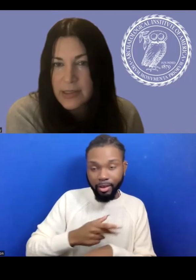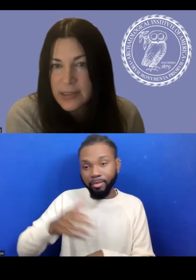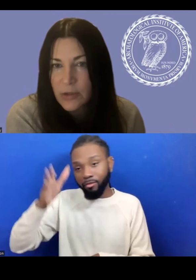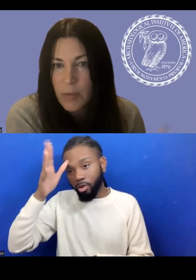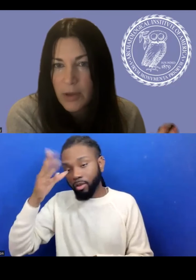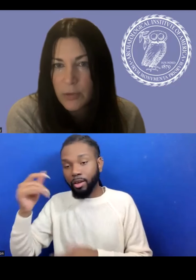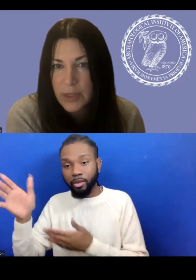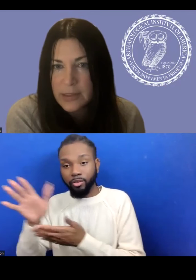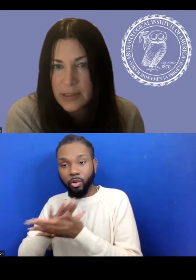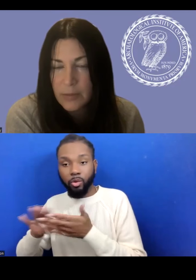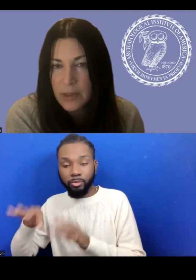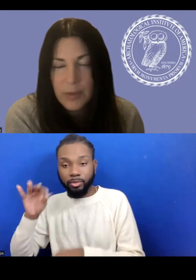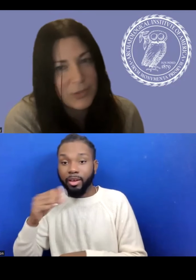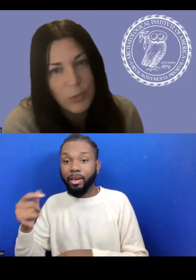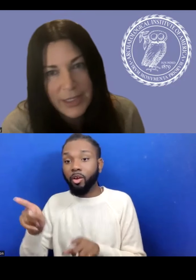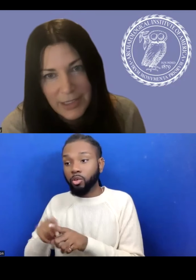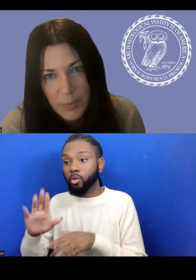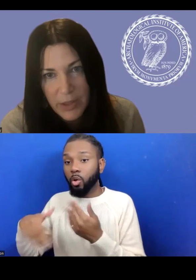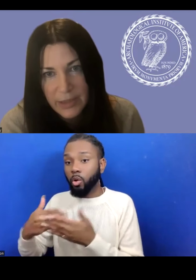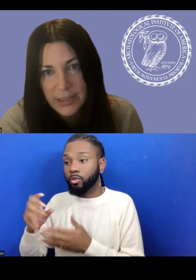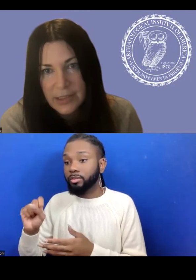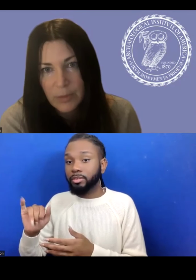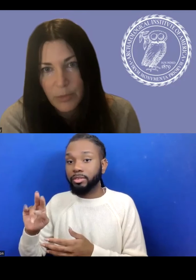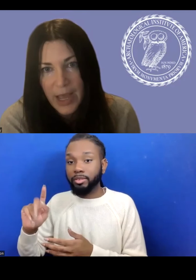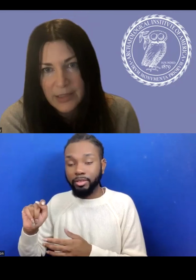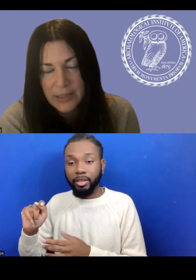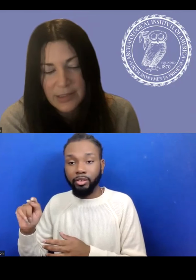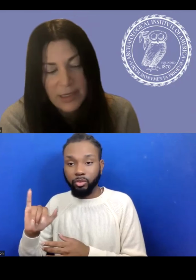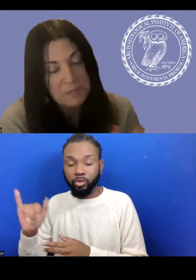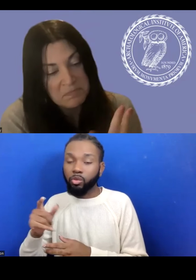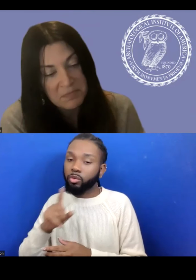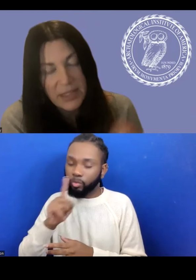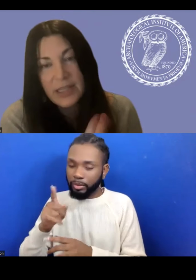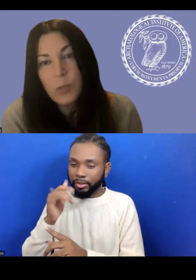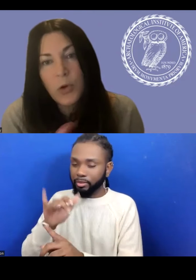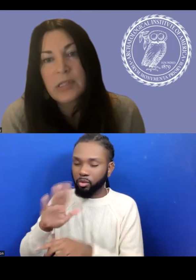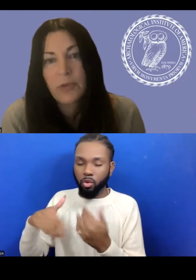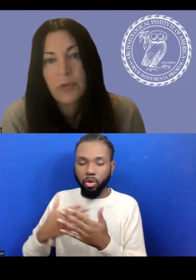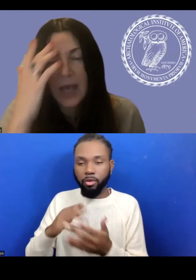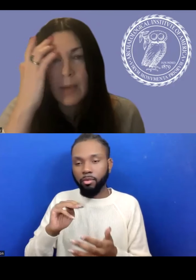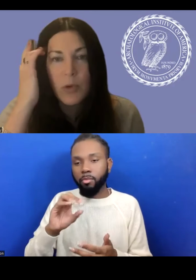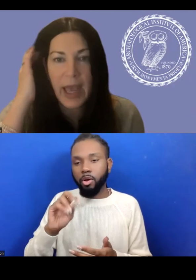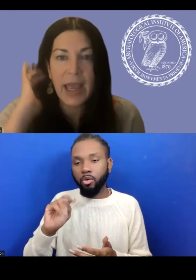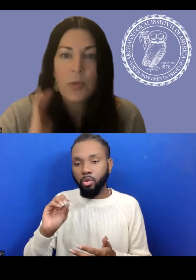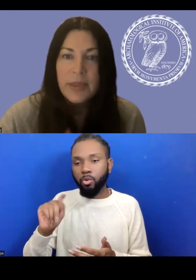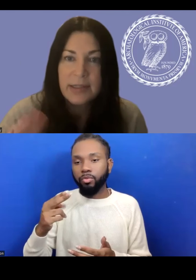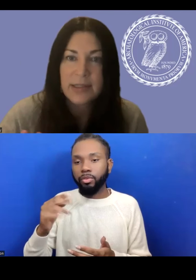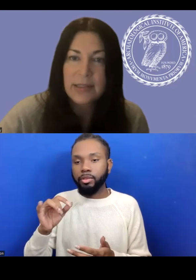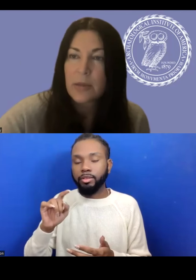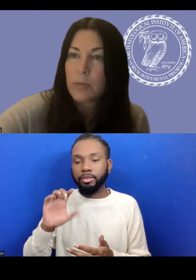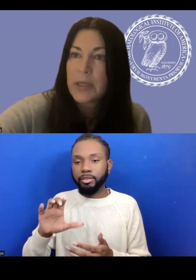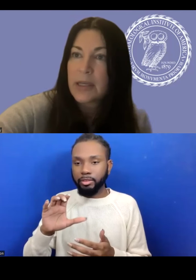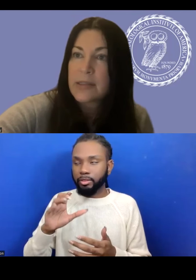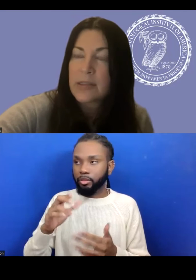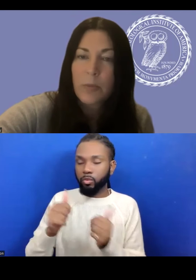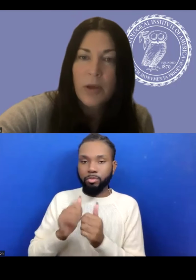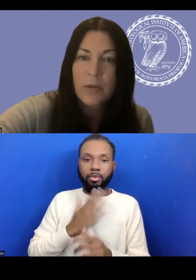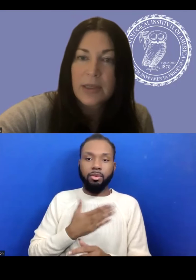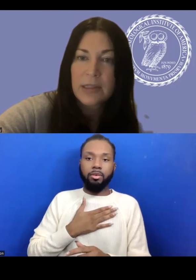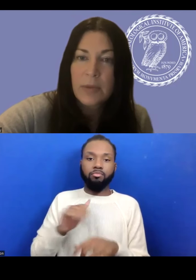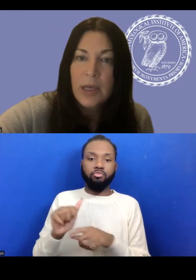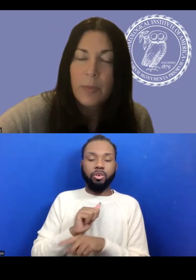can be considered monotheism, because really it's polytheistic in practice. This works for me. I'm okay with this system being